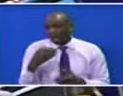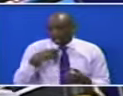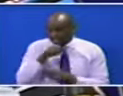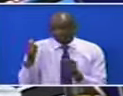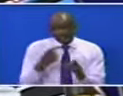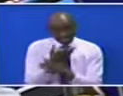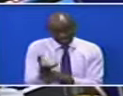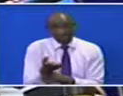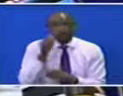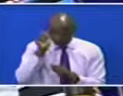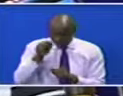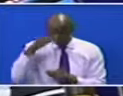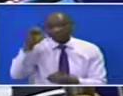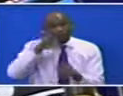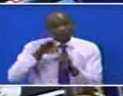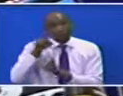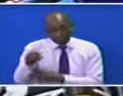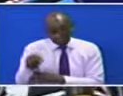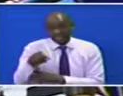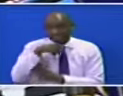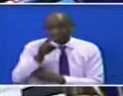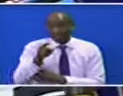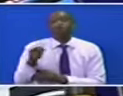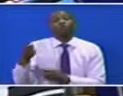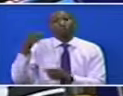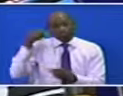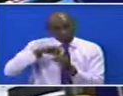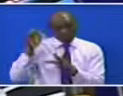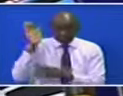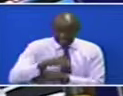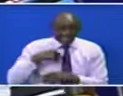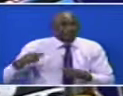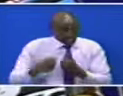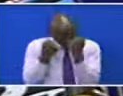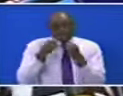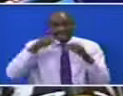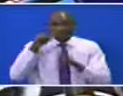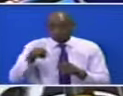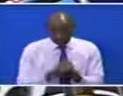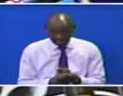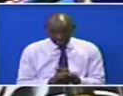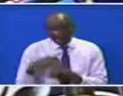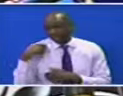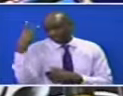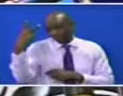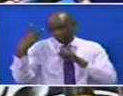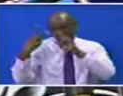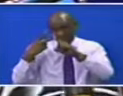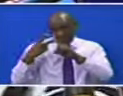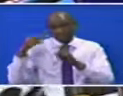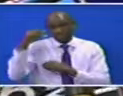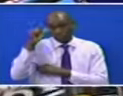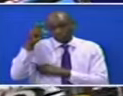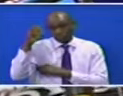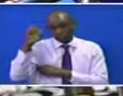say they would still vote for him, they would still re-elect him if elections were held today. Then second is George Deuri,